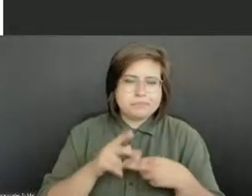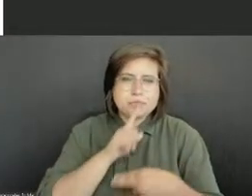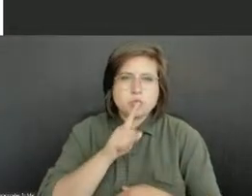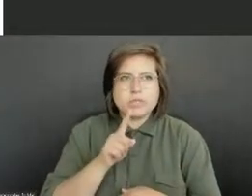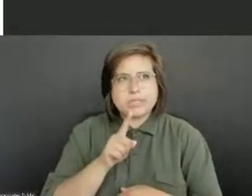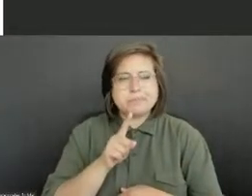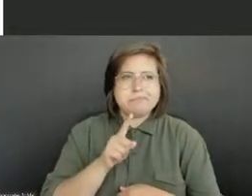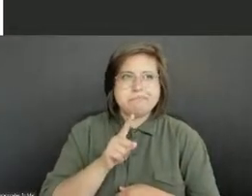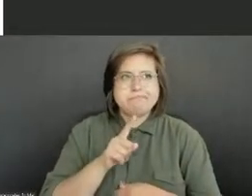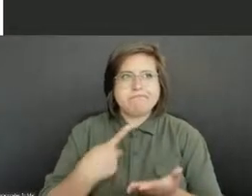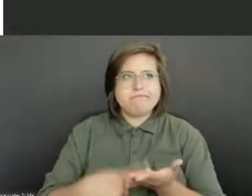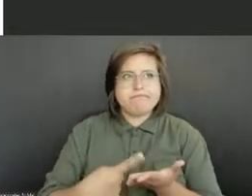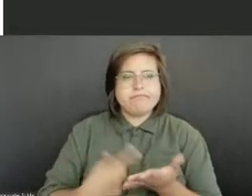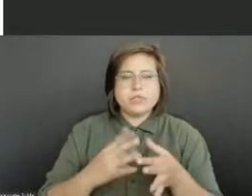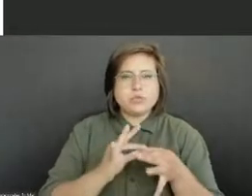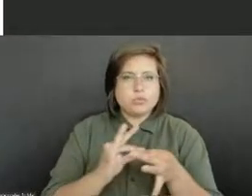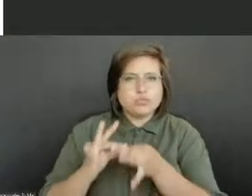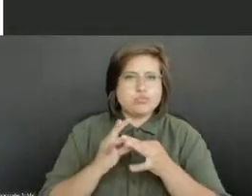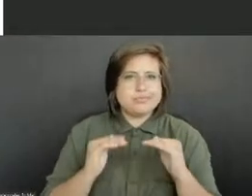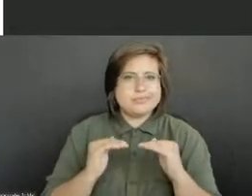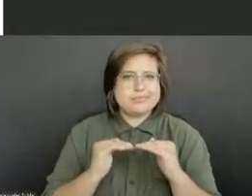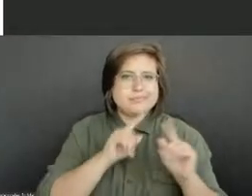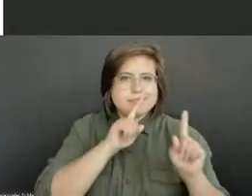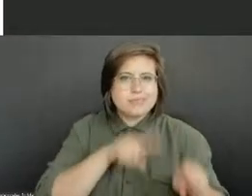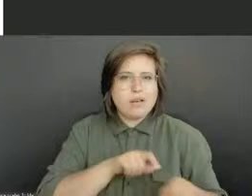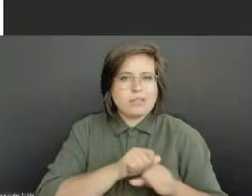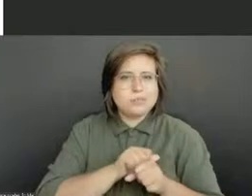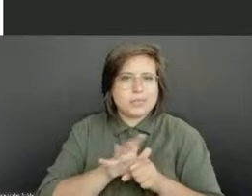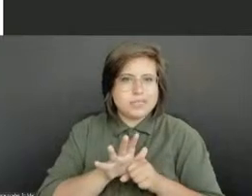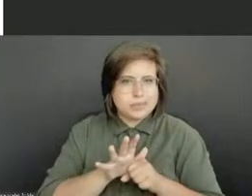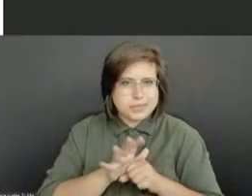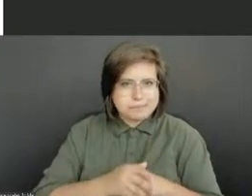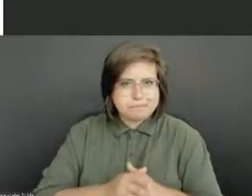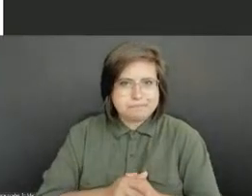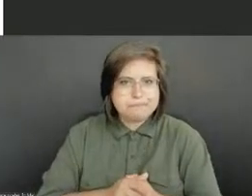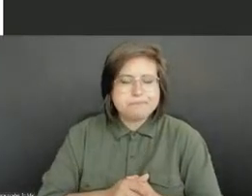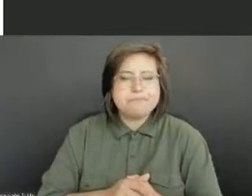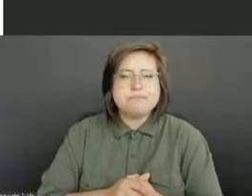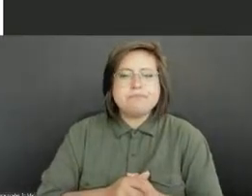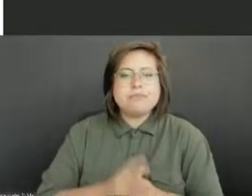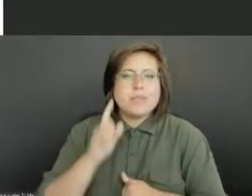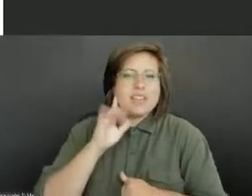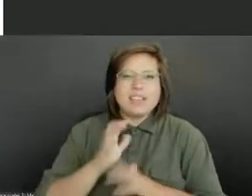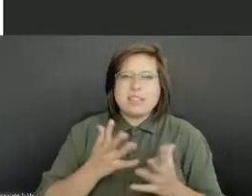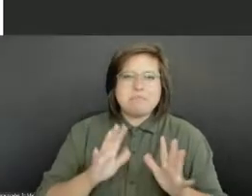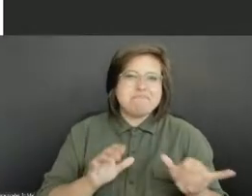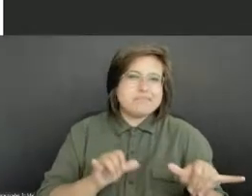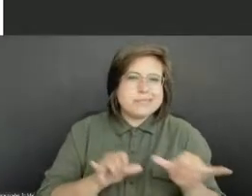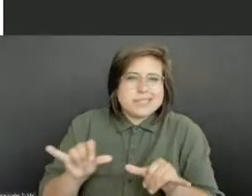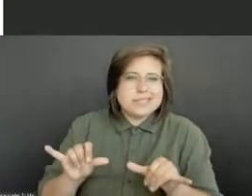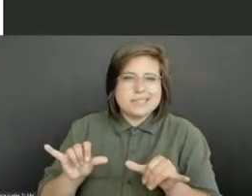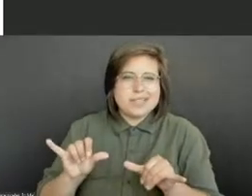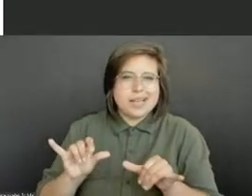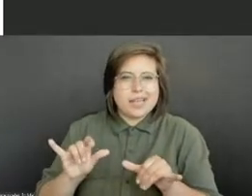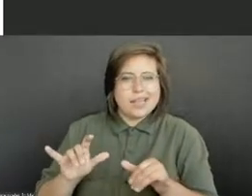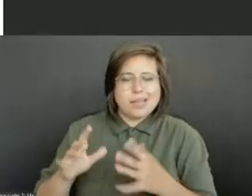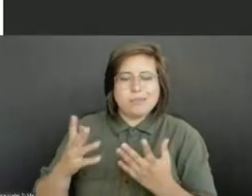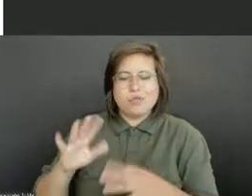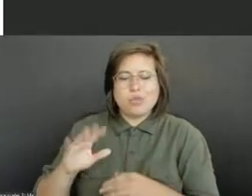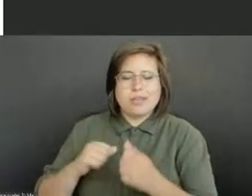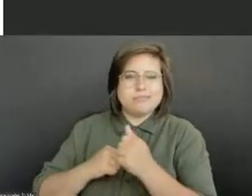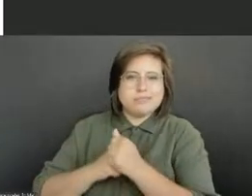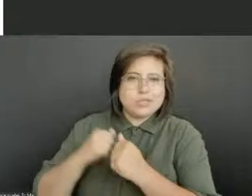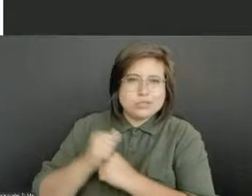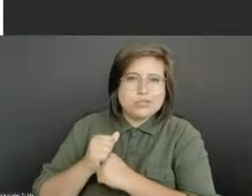coordinated, equitable response to the pandemic. I think this echoes some of what we heard in structural drivers and